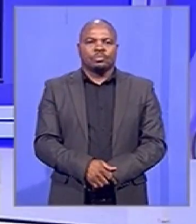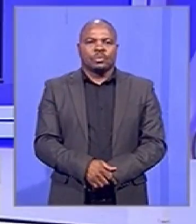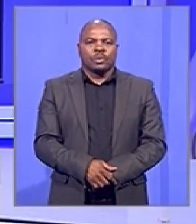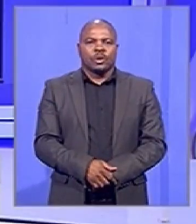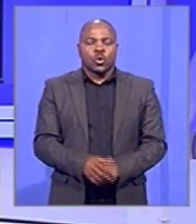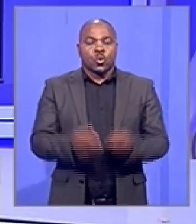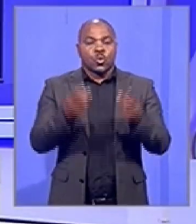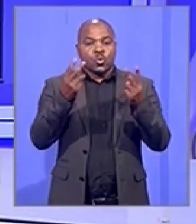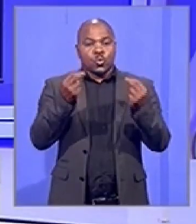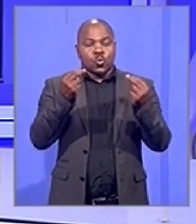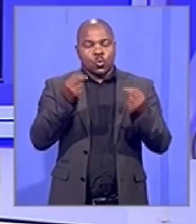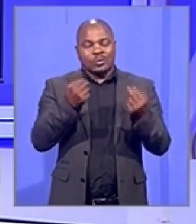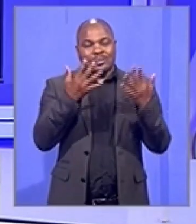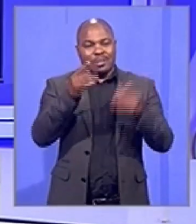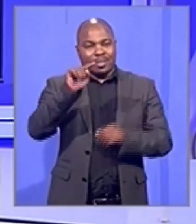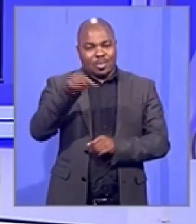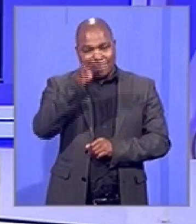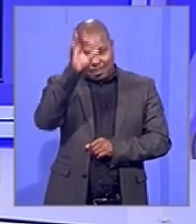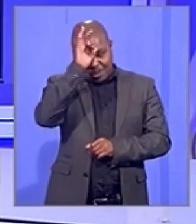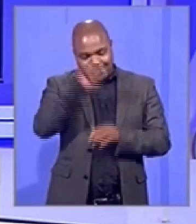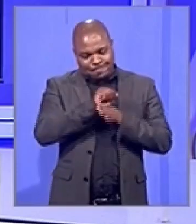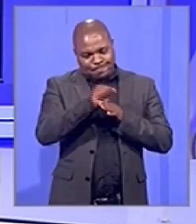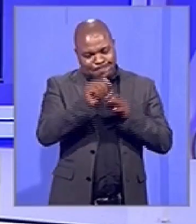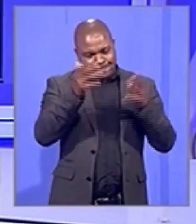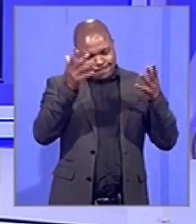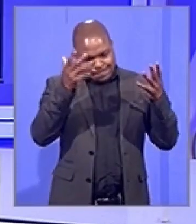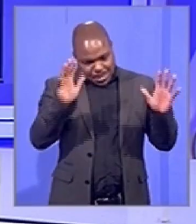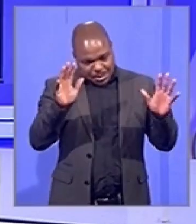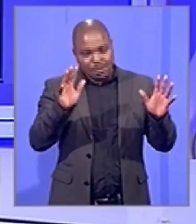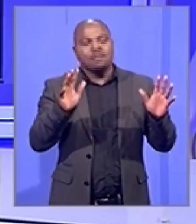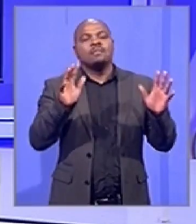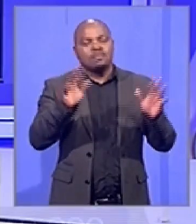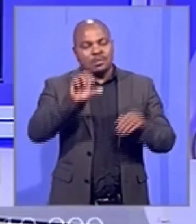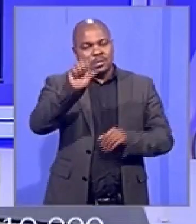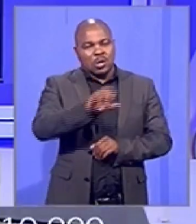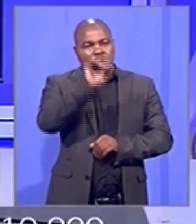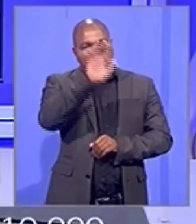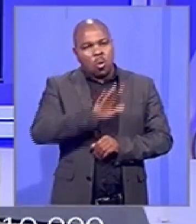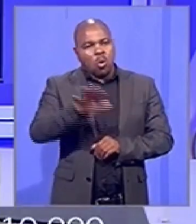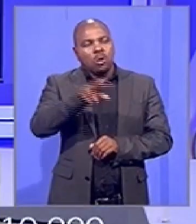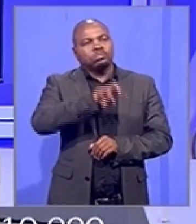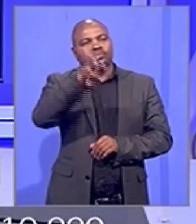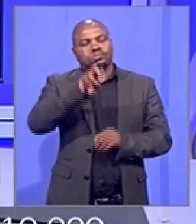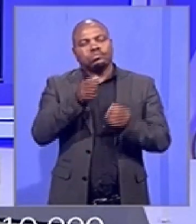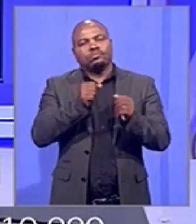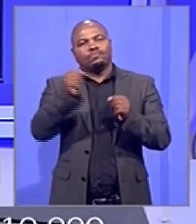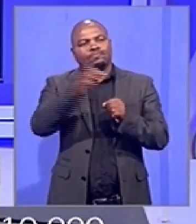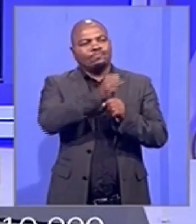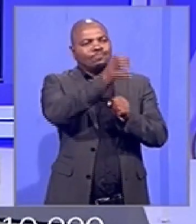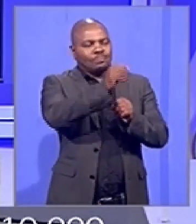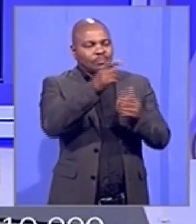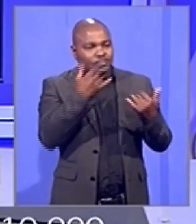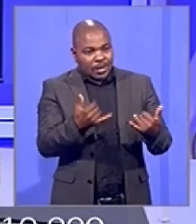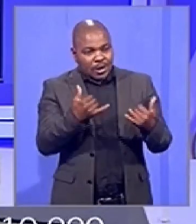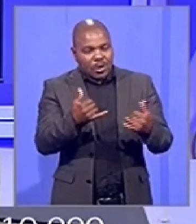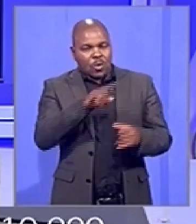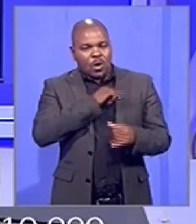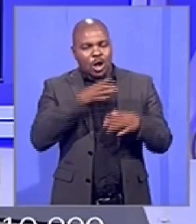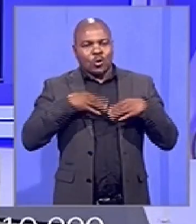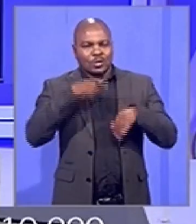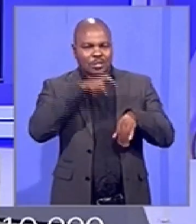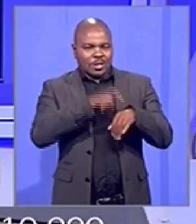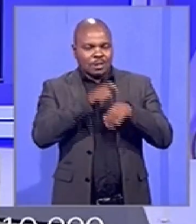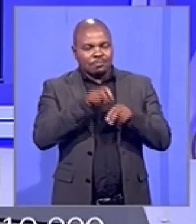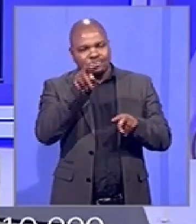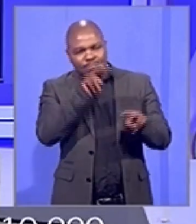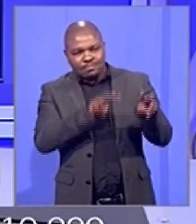Mapolesa a matjha dikedi tse 10 a sa tswa phethela kwetliso a tlo romelwa ho phatlalla le naha ho bea maemo leihlo nakong ena ya sehla sa matsatsi a phomolo